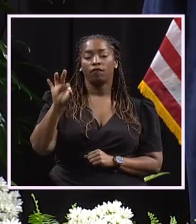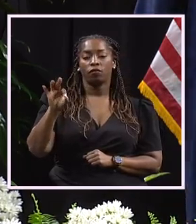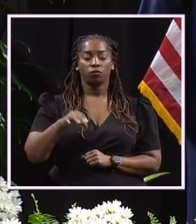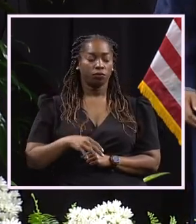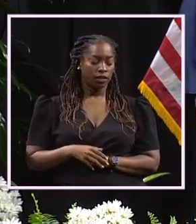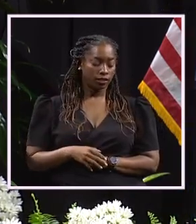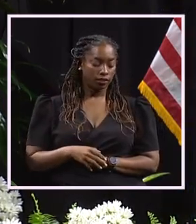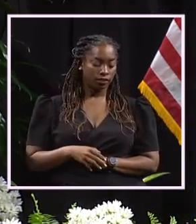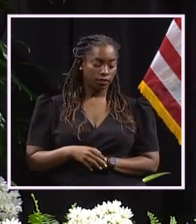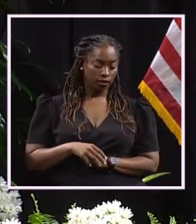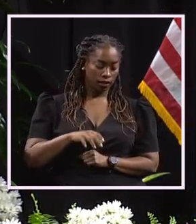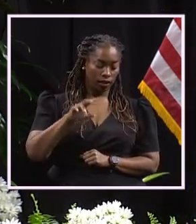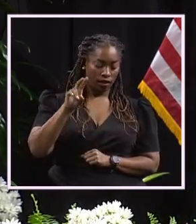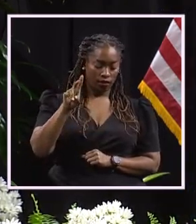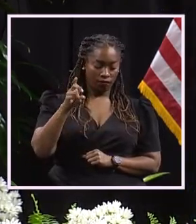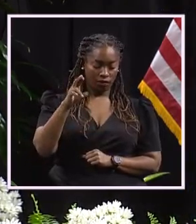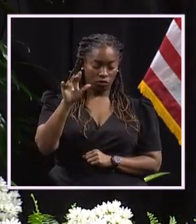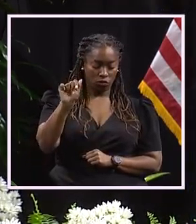Victoria Lauren Gonzalez.